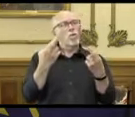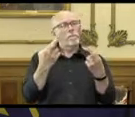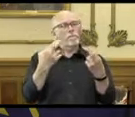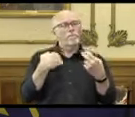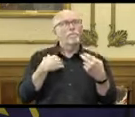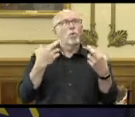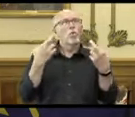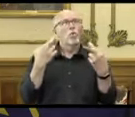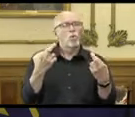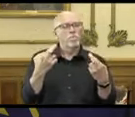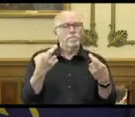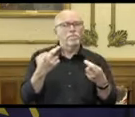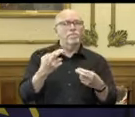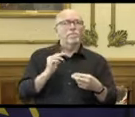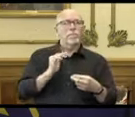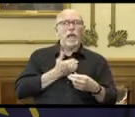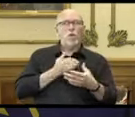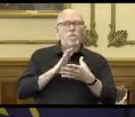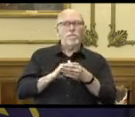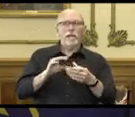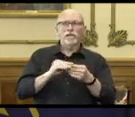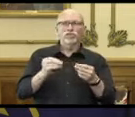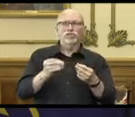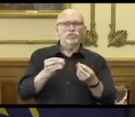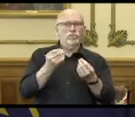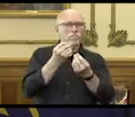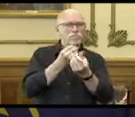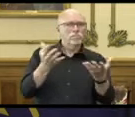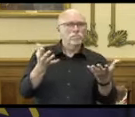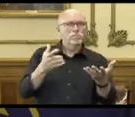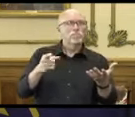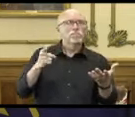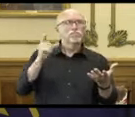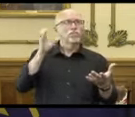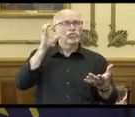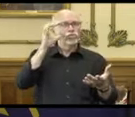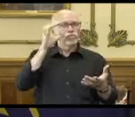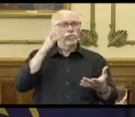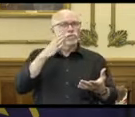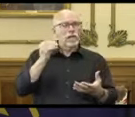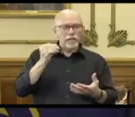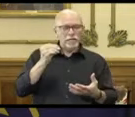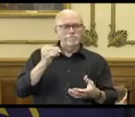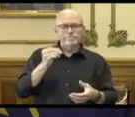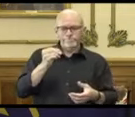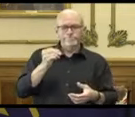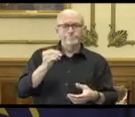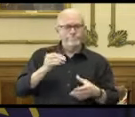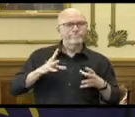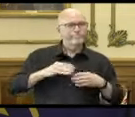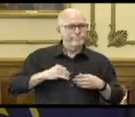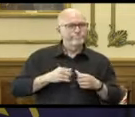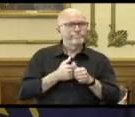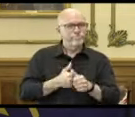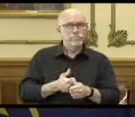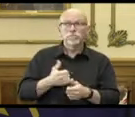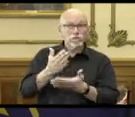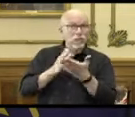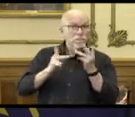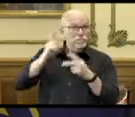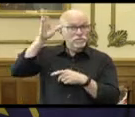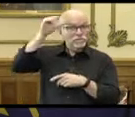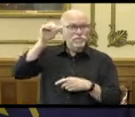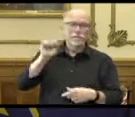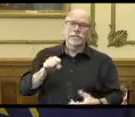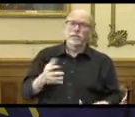I hope that message is being not just heard, but it's being consumed. And so will there be hard-headed people? Yes,